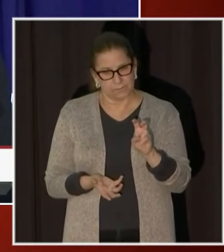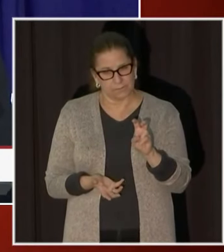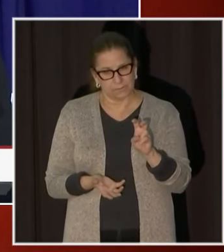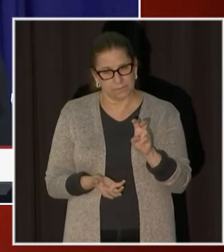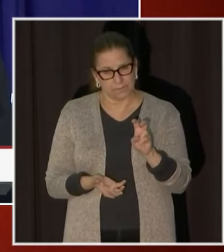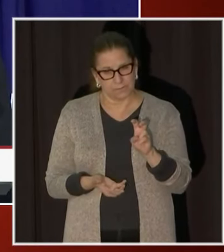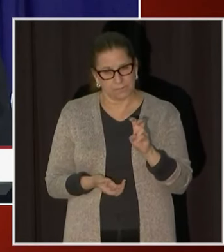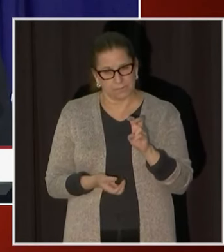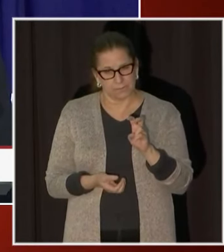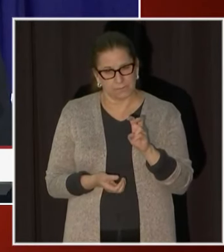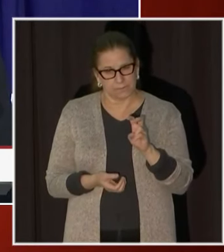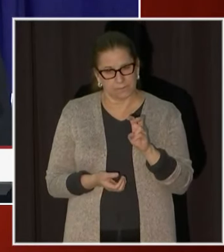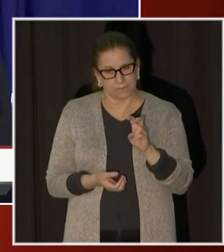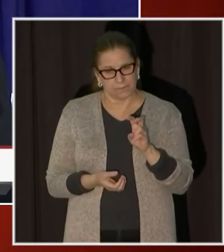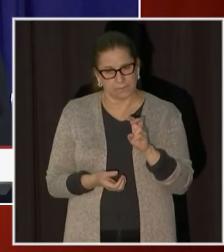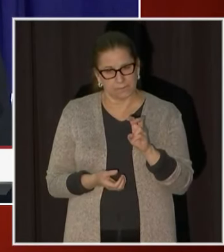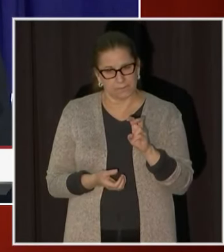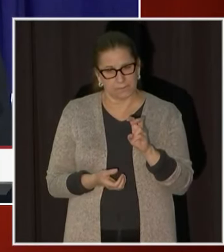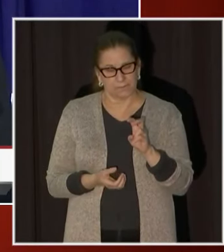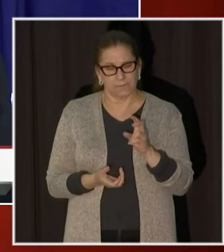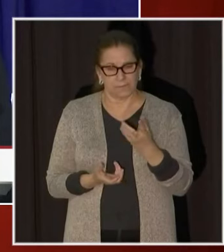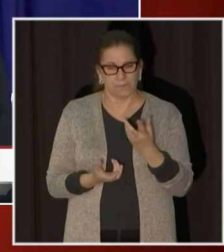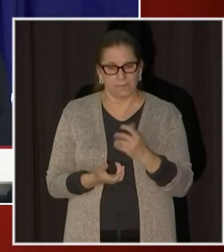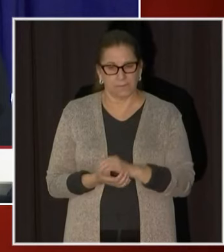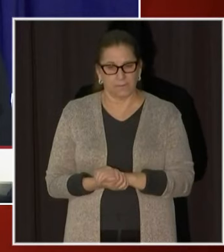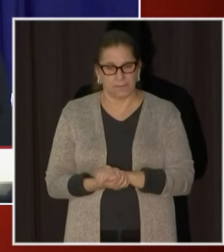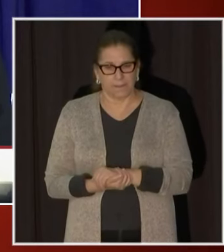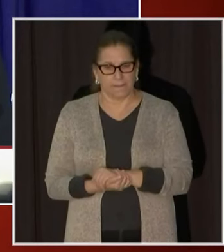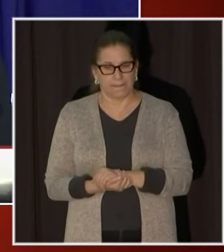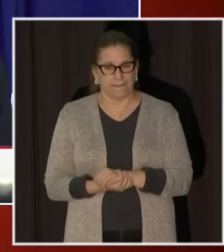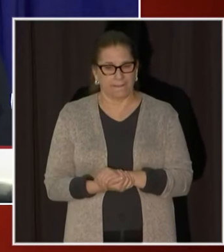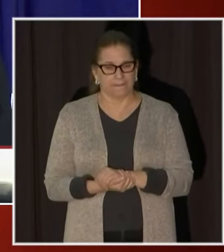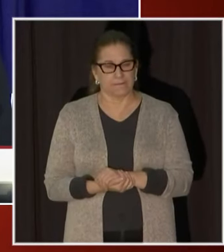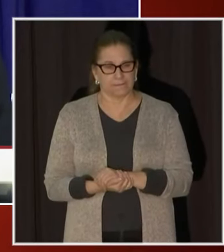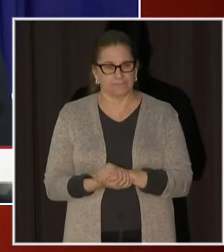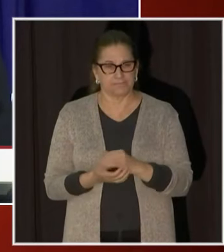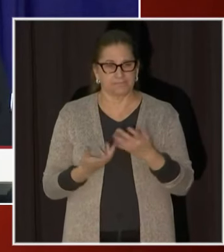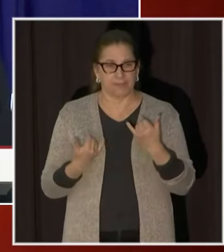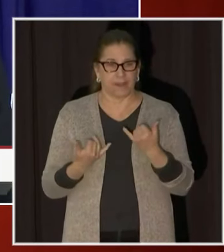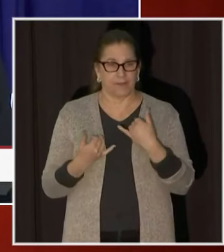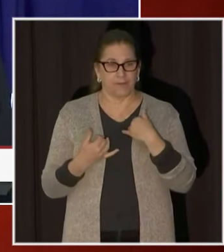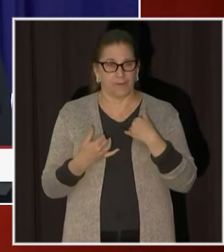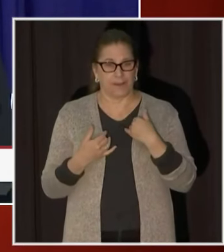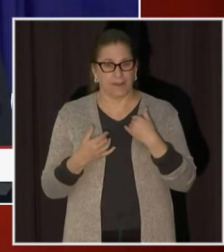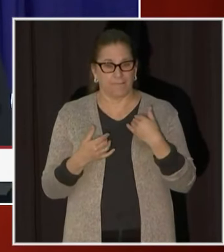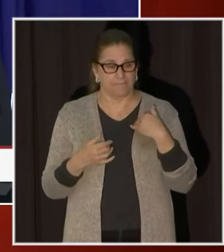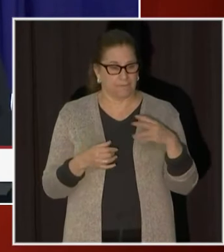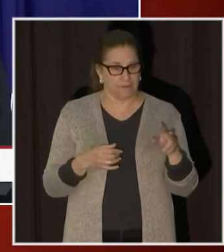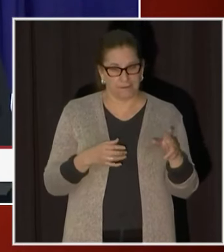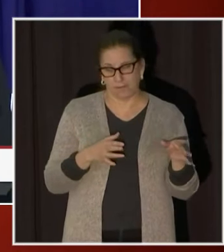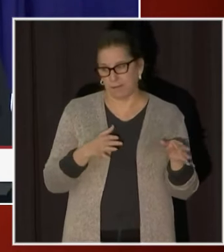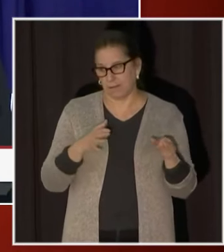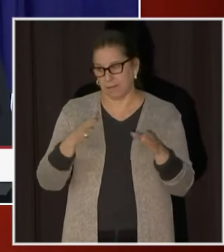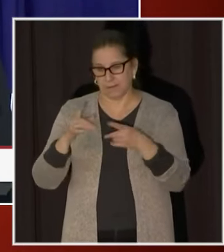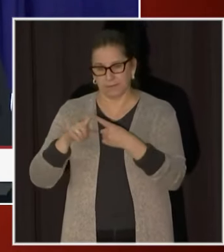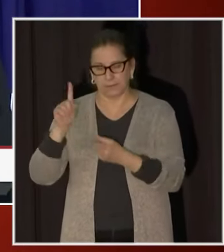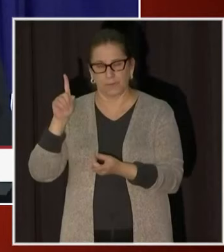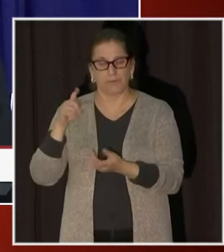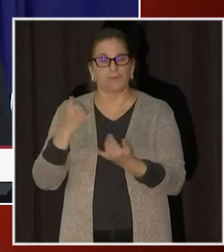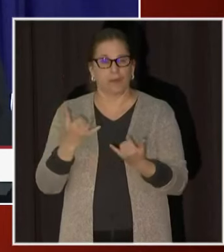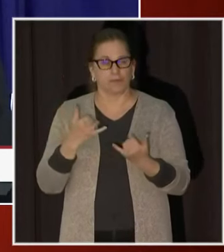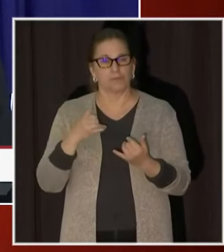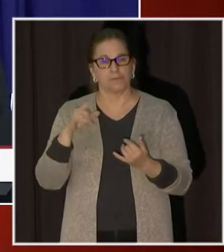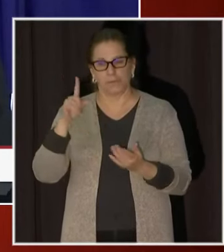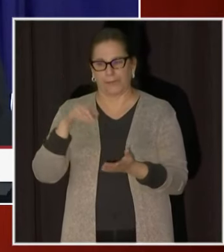have built the capacity to handle close to 1,000. We hope that we don't get there, and we're not there, but that's